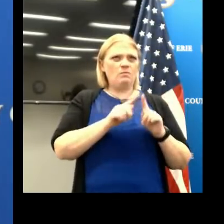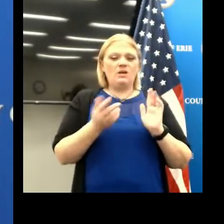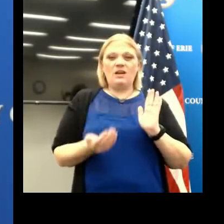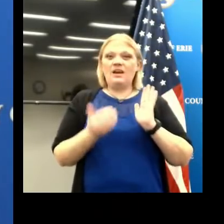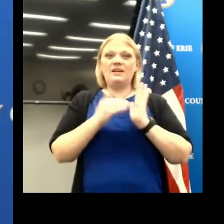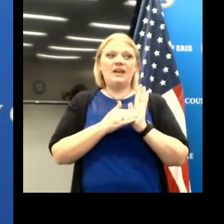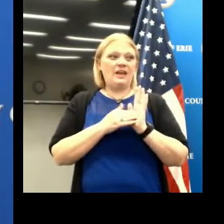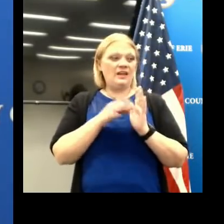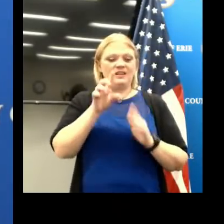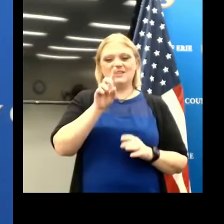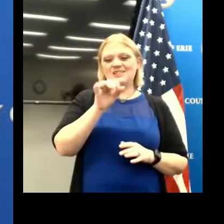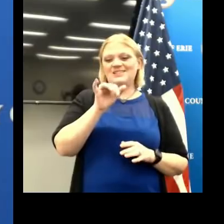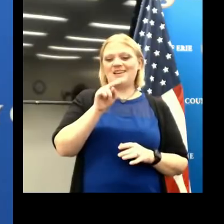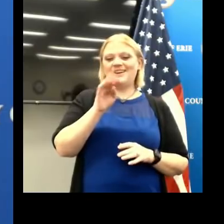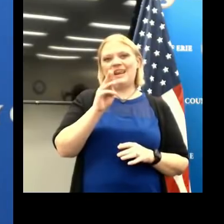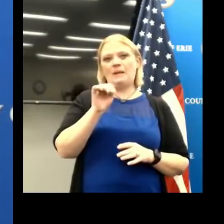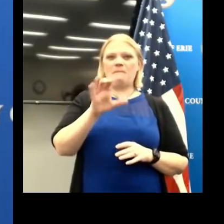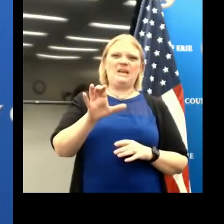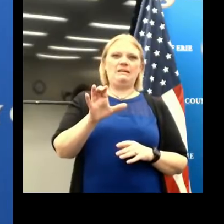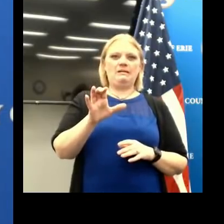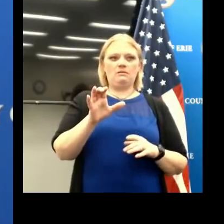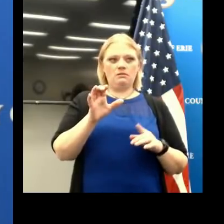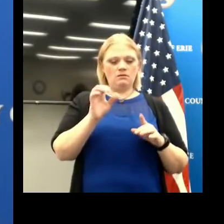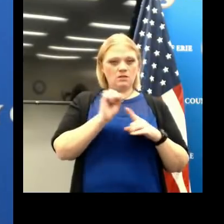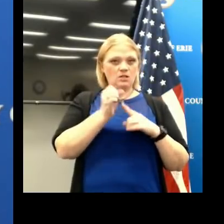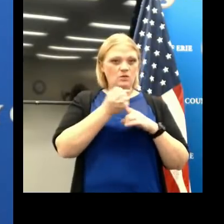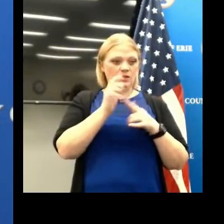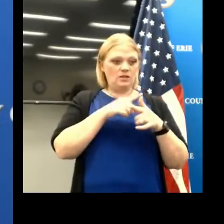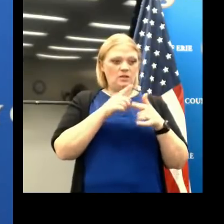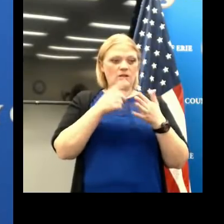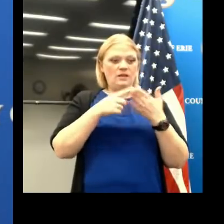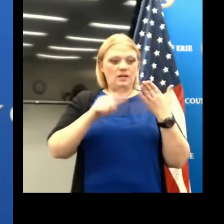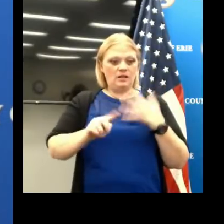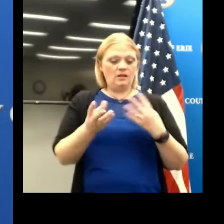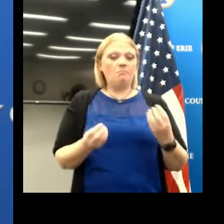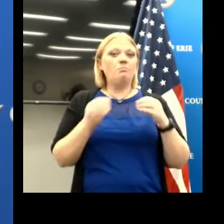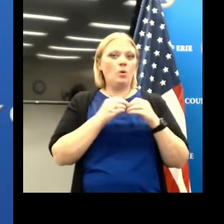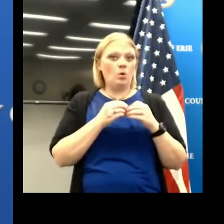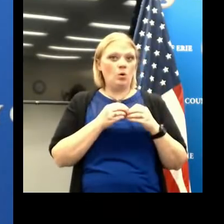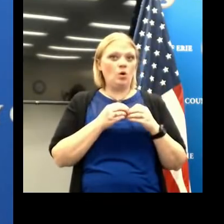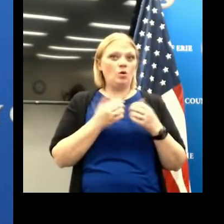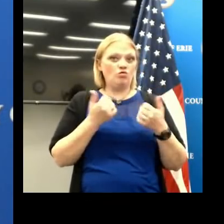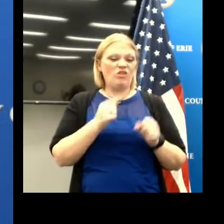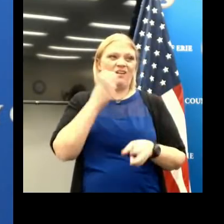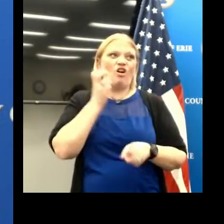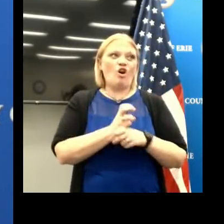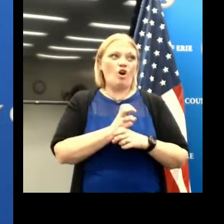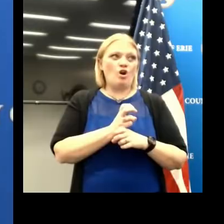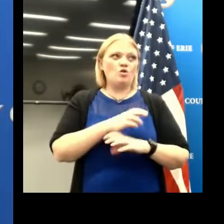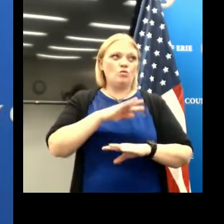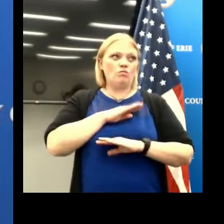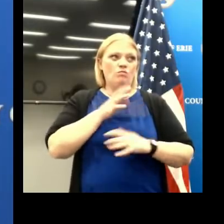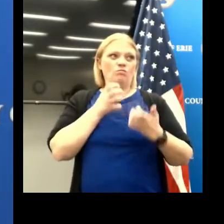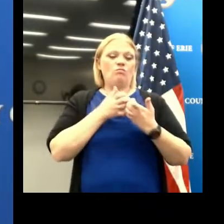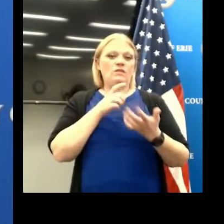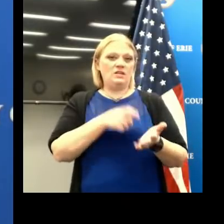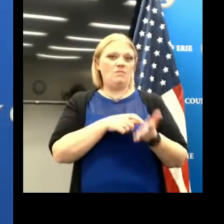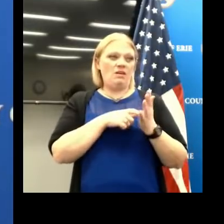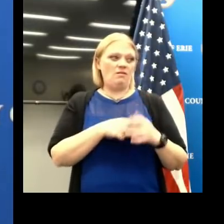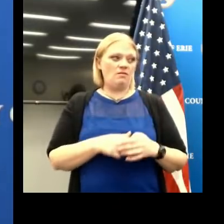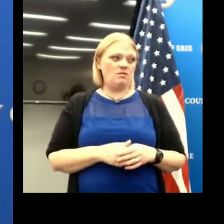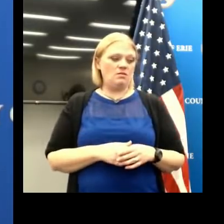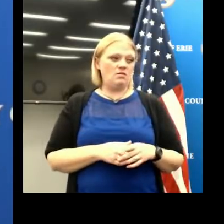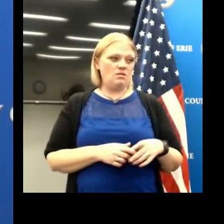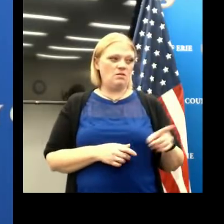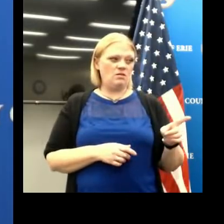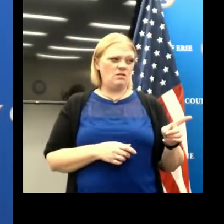it's a dynamic situation. And then next week we'll have more. We're really trying hard to meet the demands. So